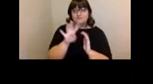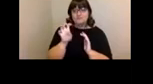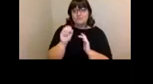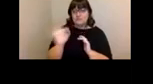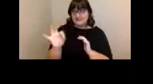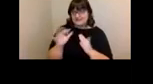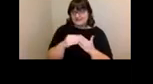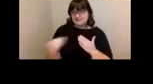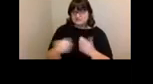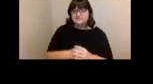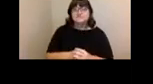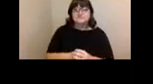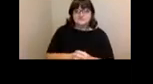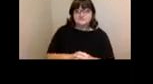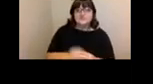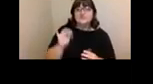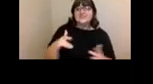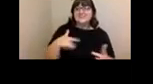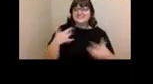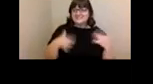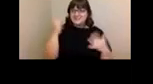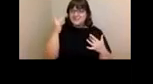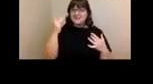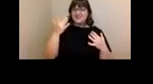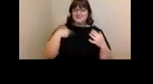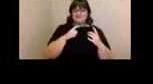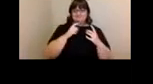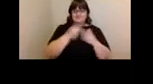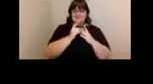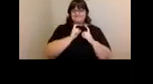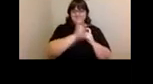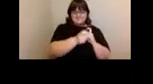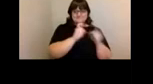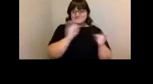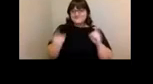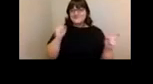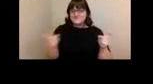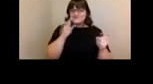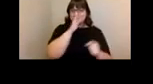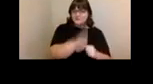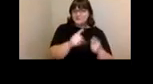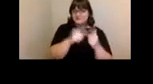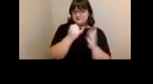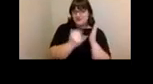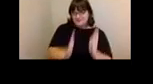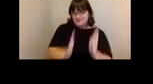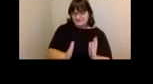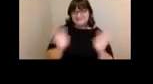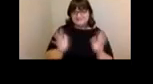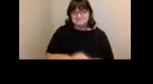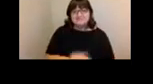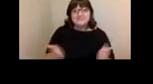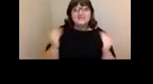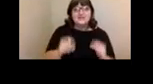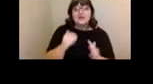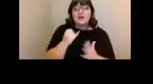is exciting for us because this is money we've put into the hands of artists. Artist sales, this is money paid to artists